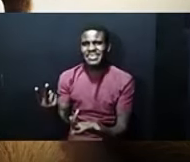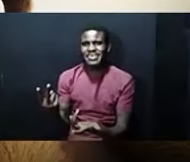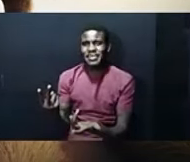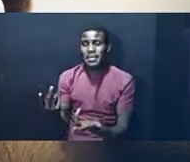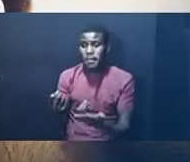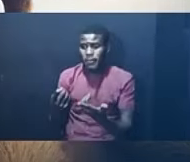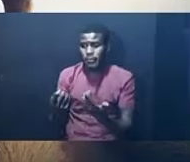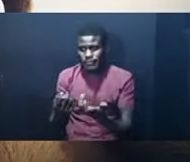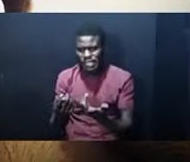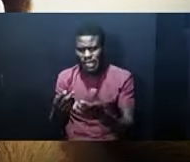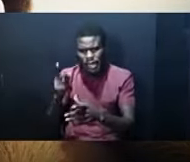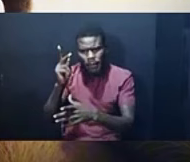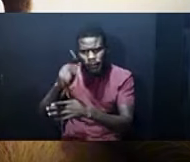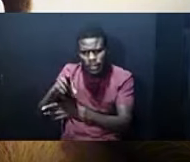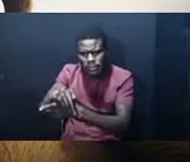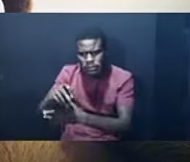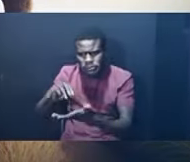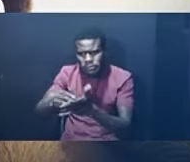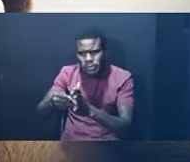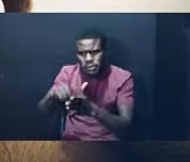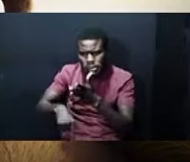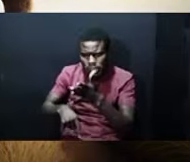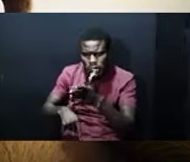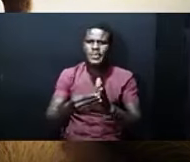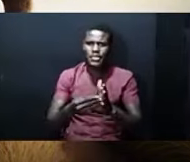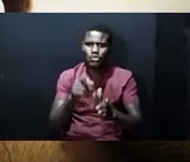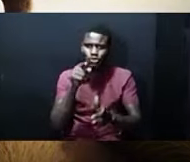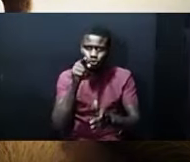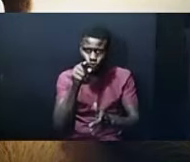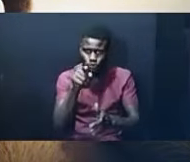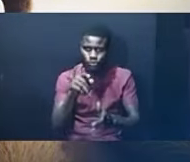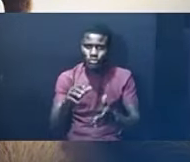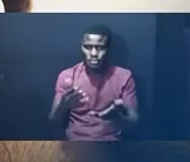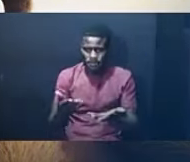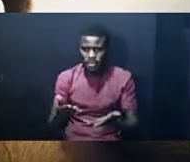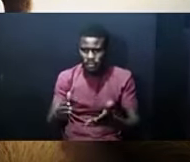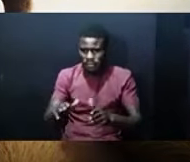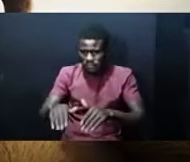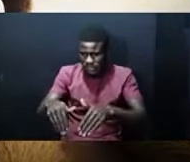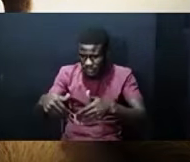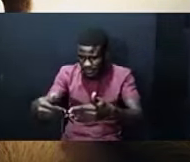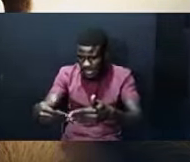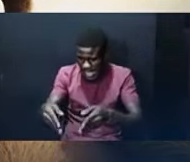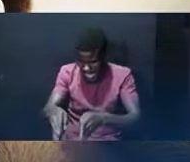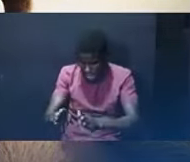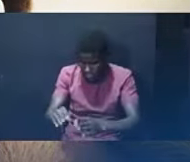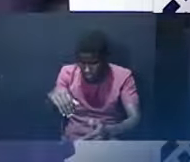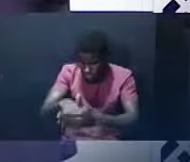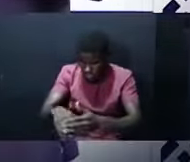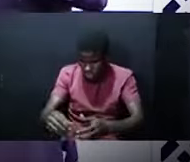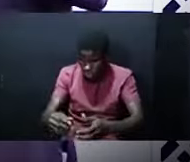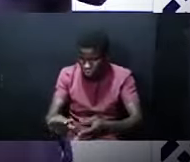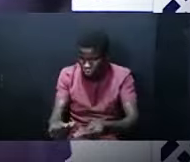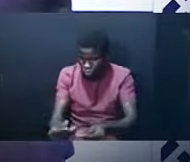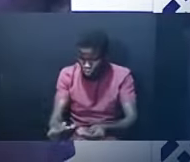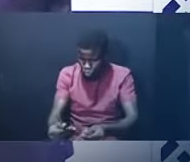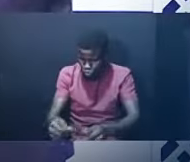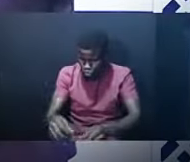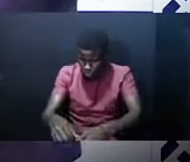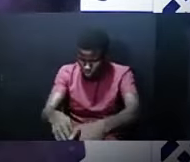say plant, we are saying that give it some space on the ground. E kasi dia na chese fashe